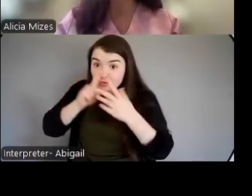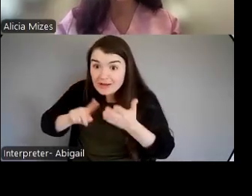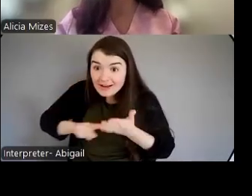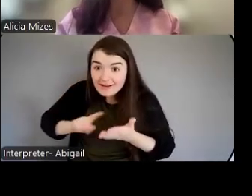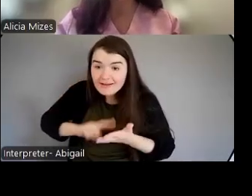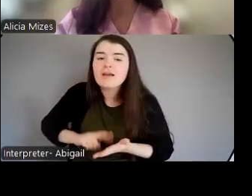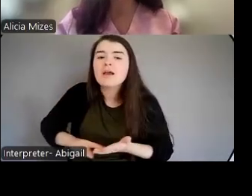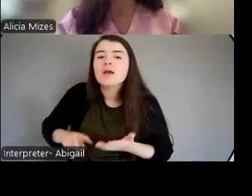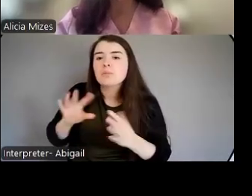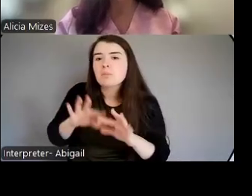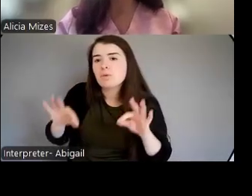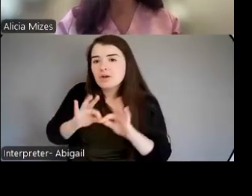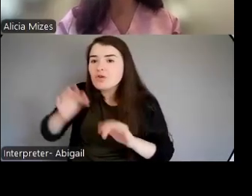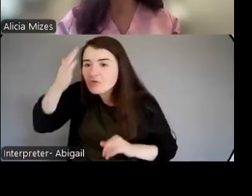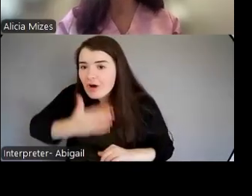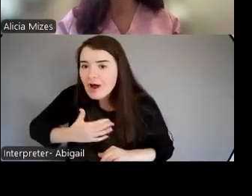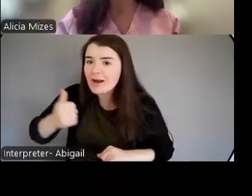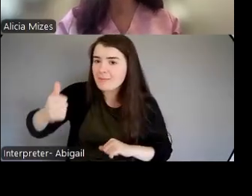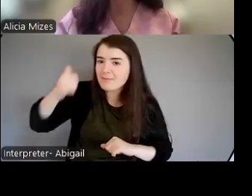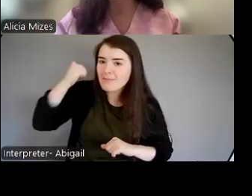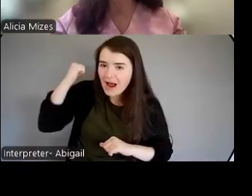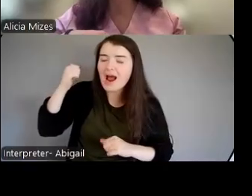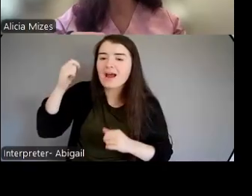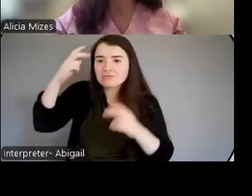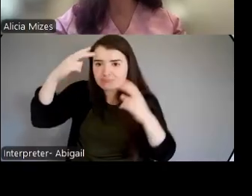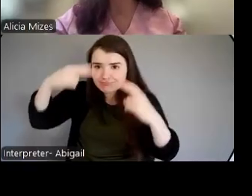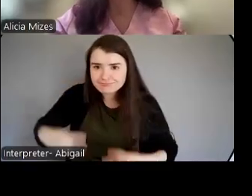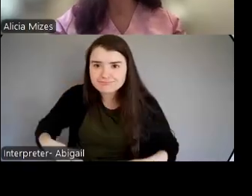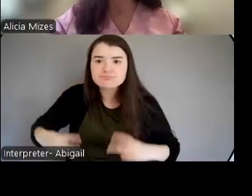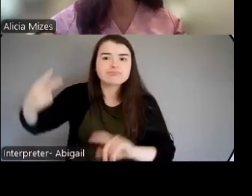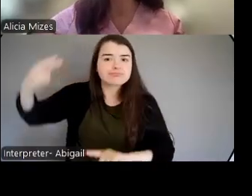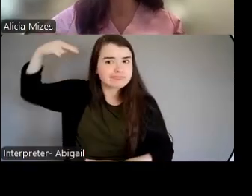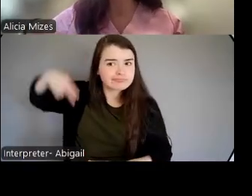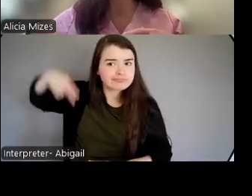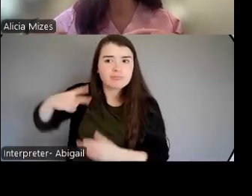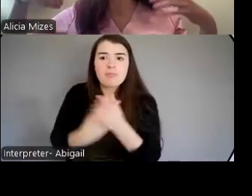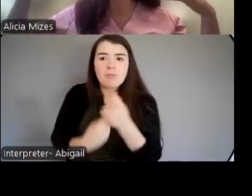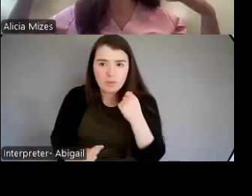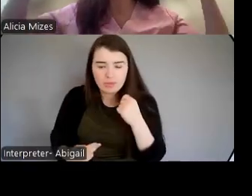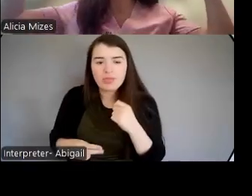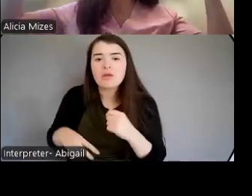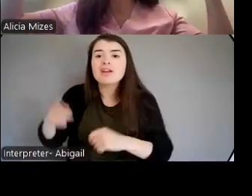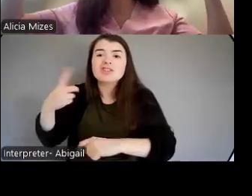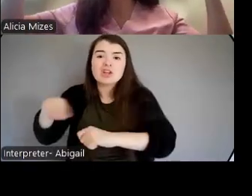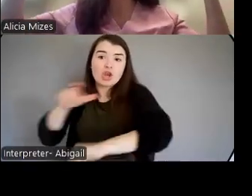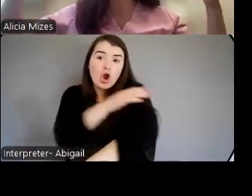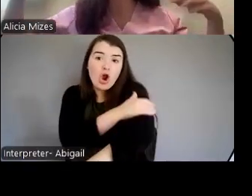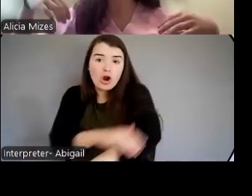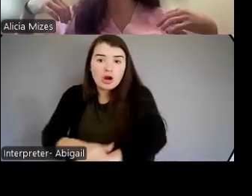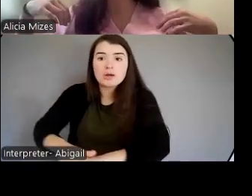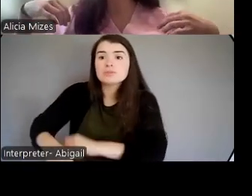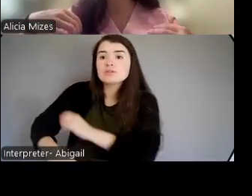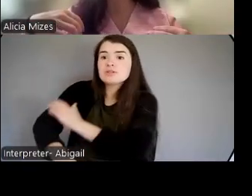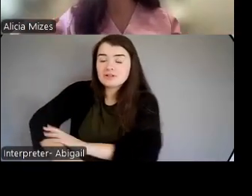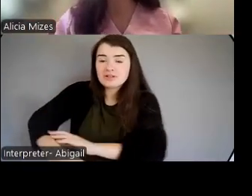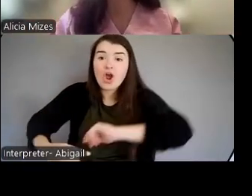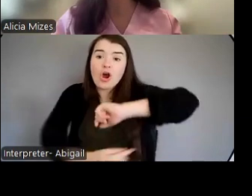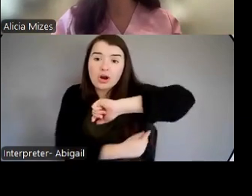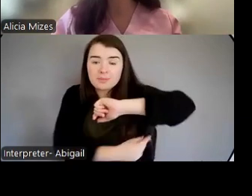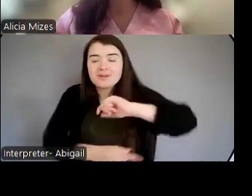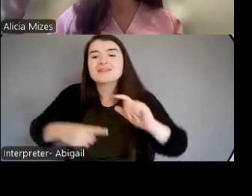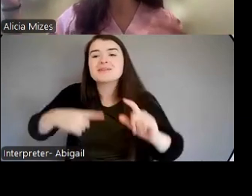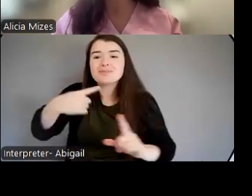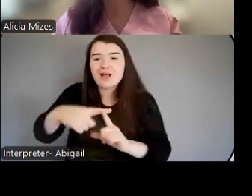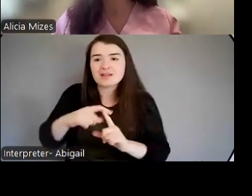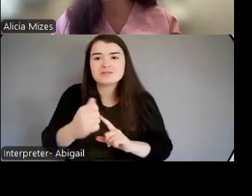body and the back of the body, and that you look at your arms and also your right and left side and armpits with your arms raised. So you want to make sure that you look in an area